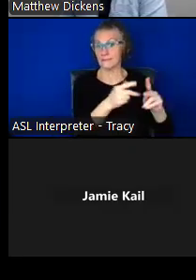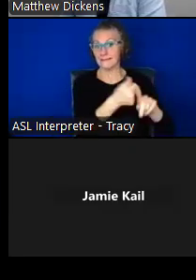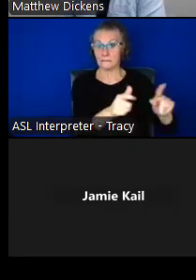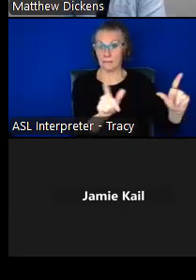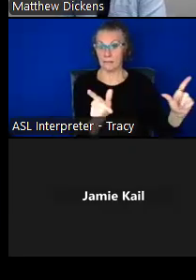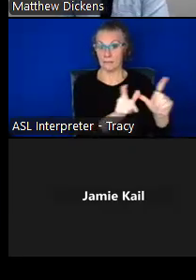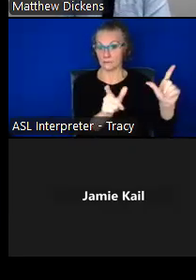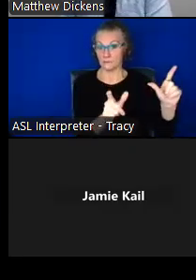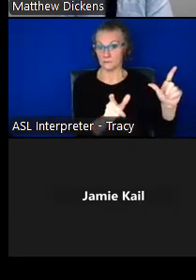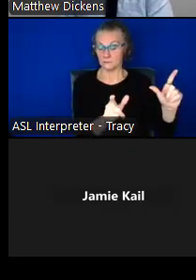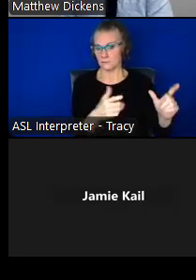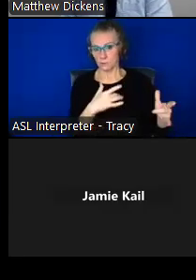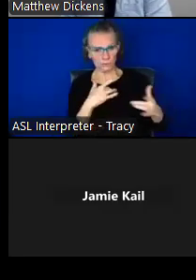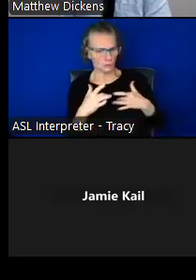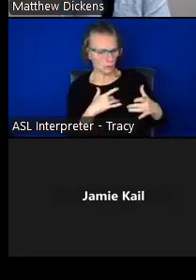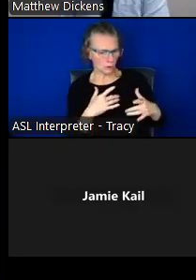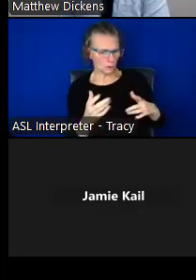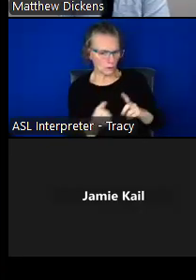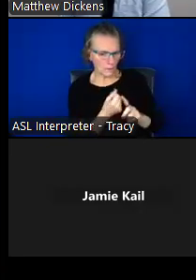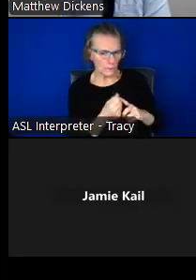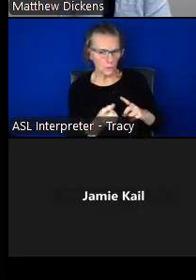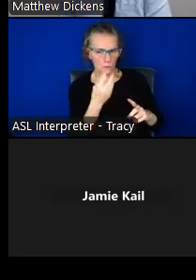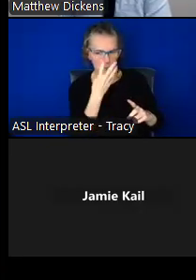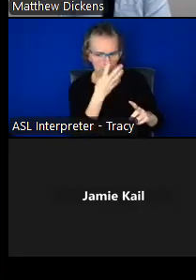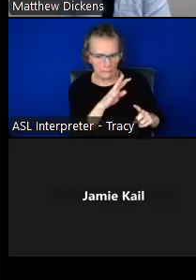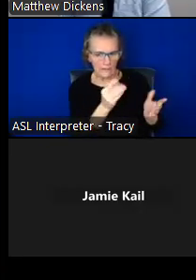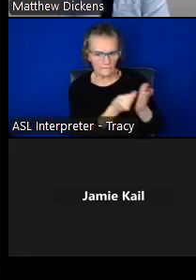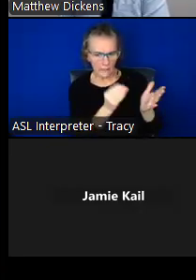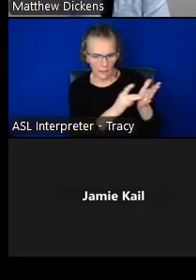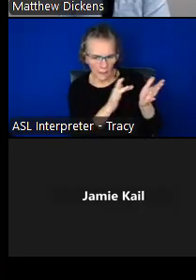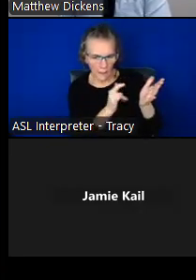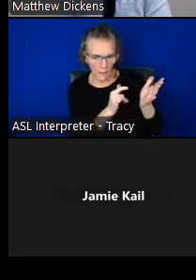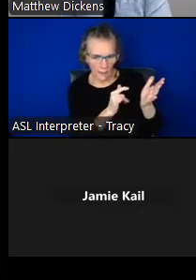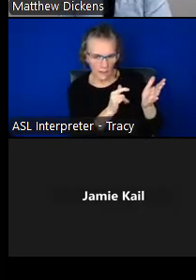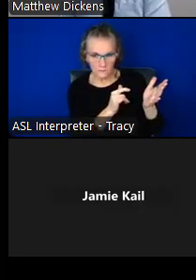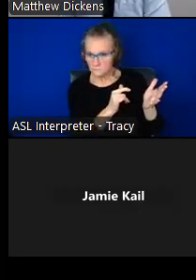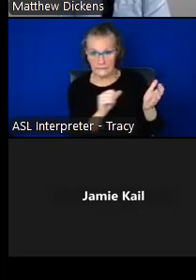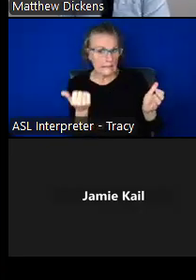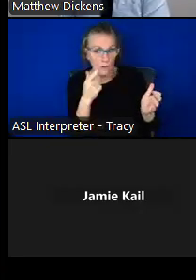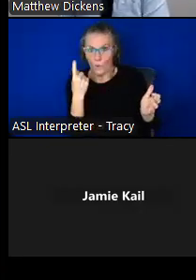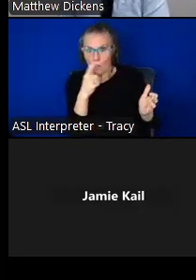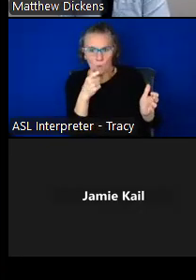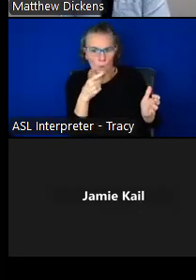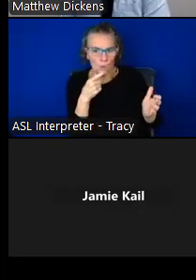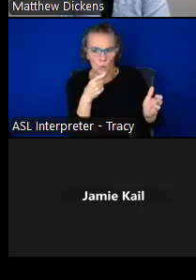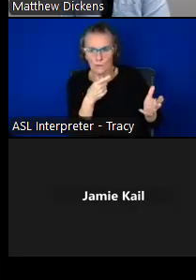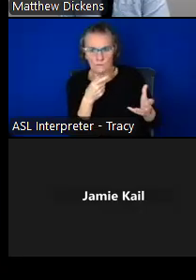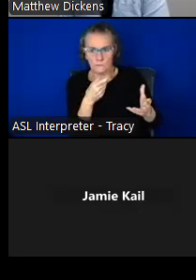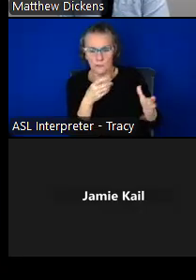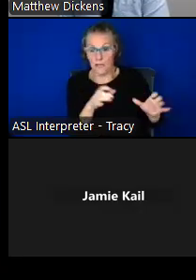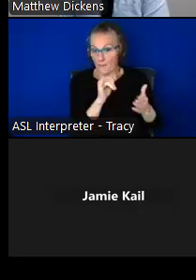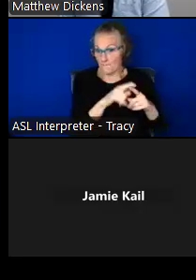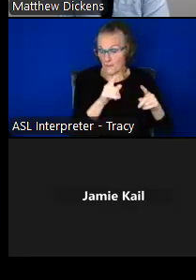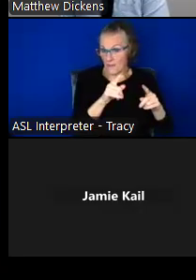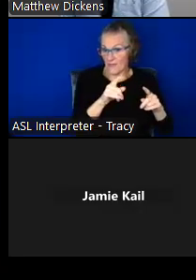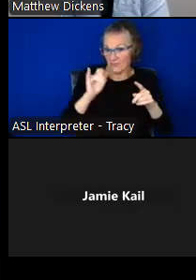there are concerns for abuse, neglect, or financial exploitation by an alleged perpetrator, and that individual is not affiliated